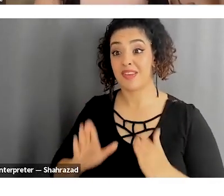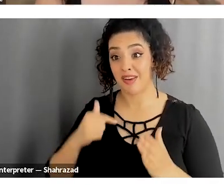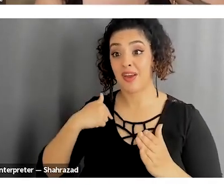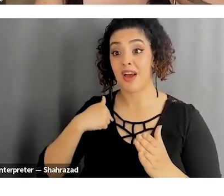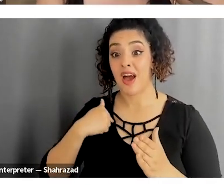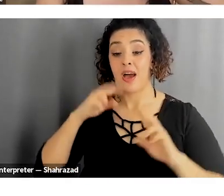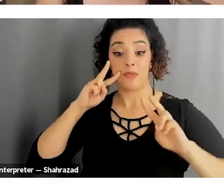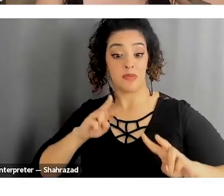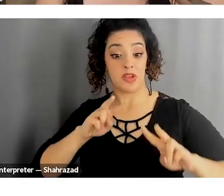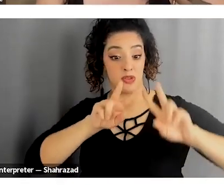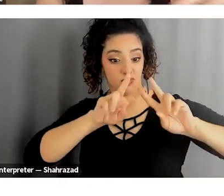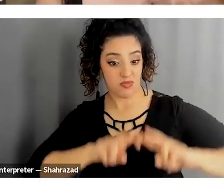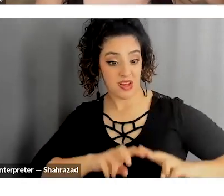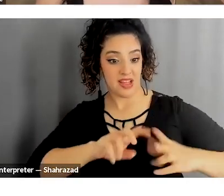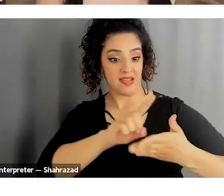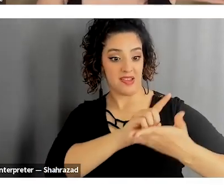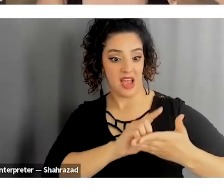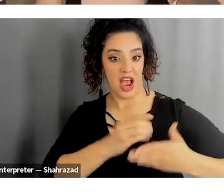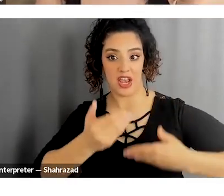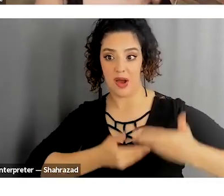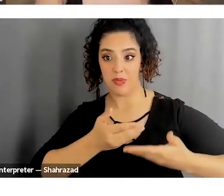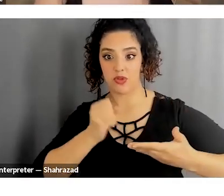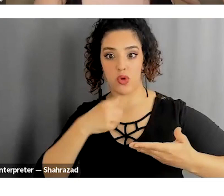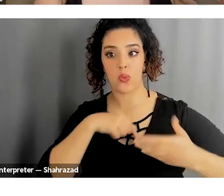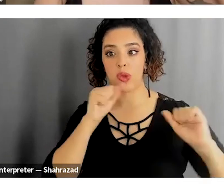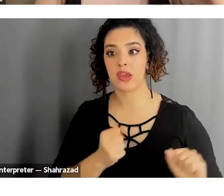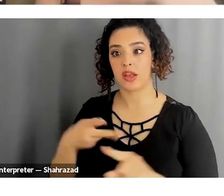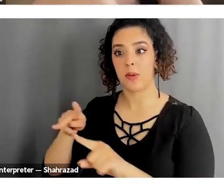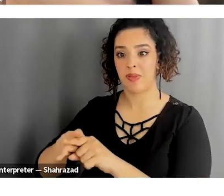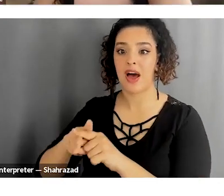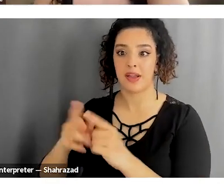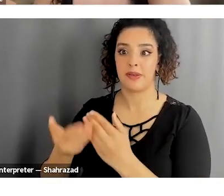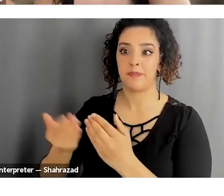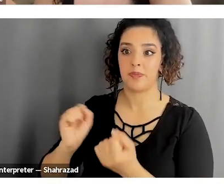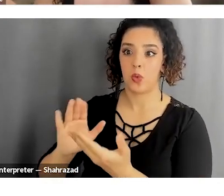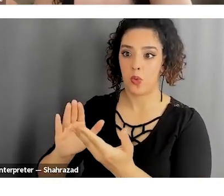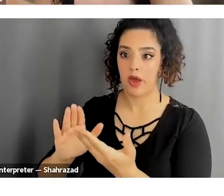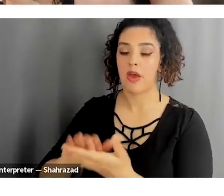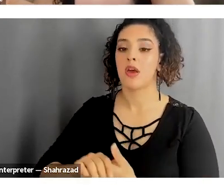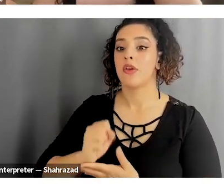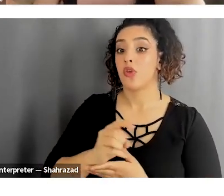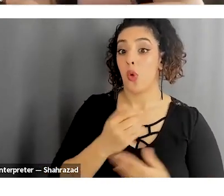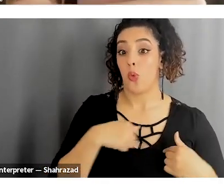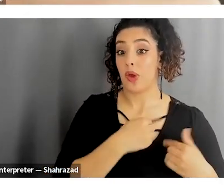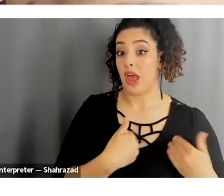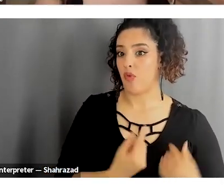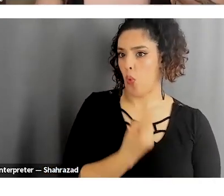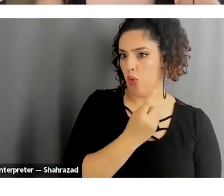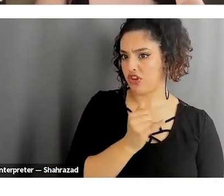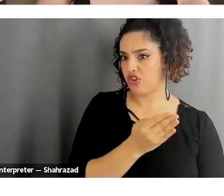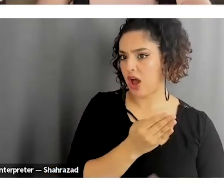and designing the operation of it so that it's feasible. So there's not one job out of this new system, but there's